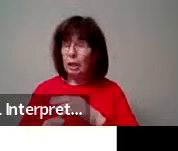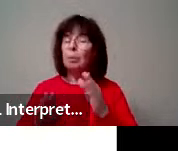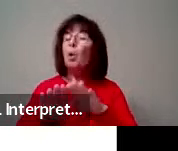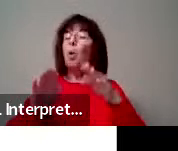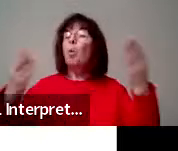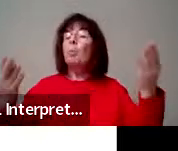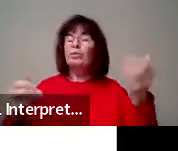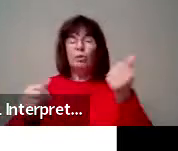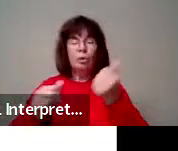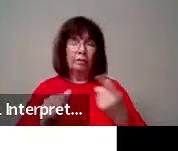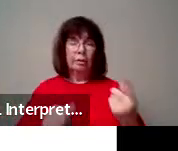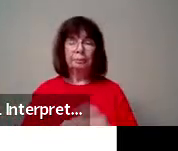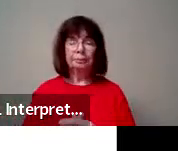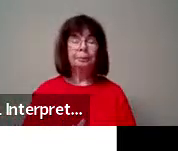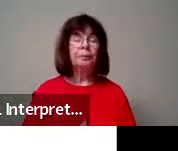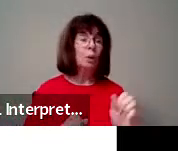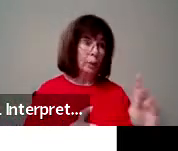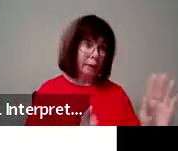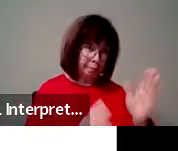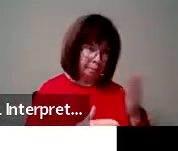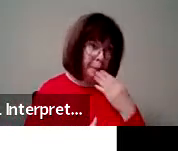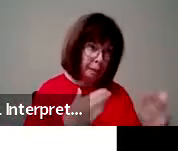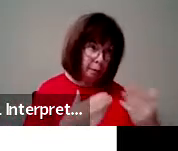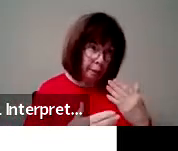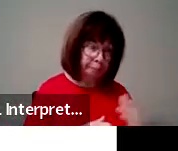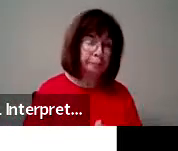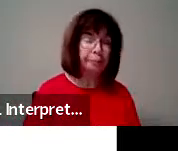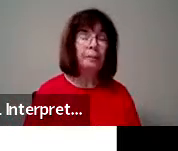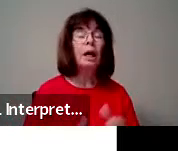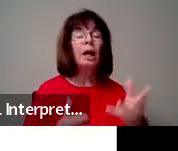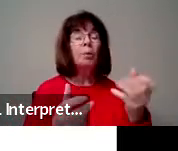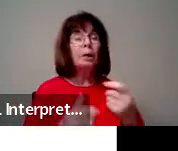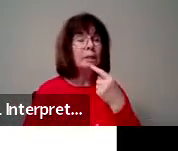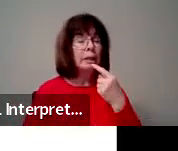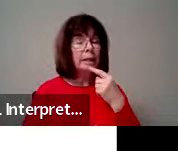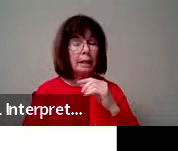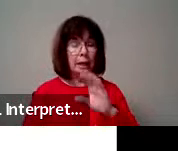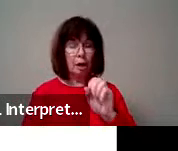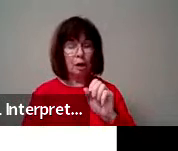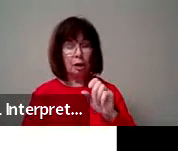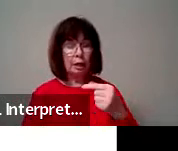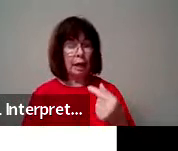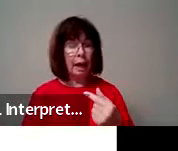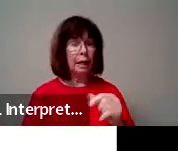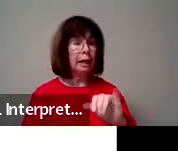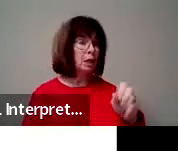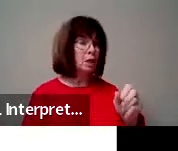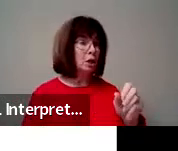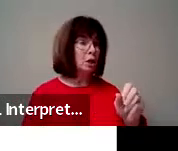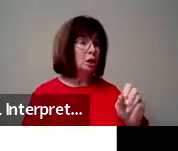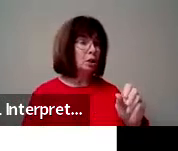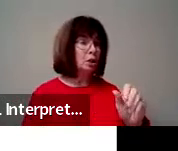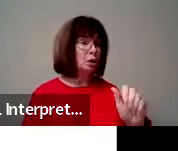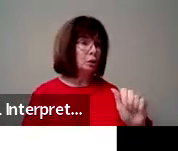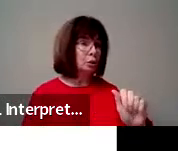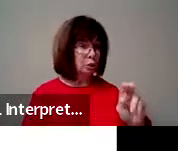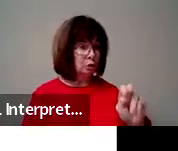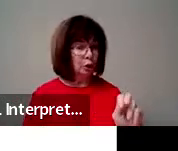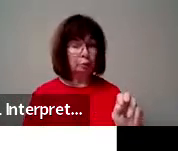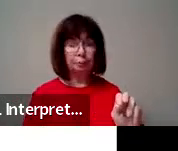you. So I just wanted to share that one of our CAG members, Joan Edelstein, who is a